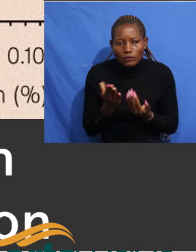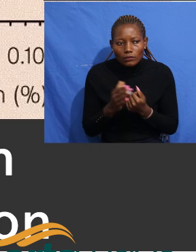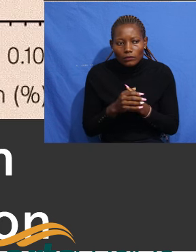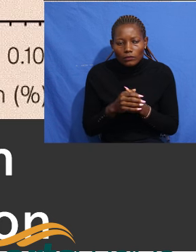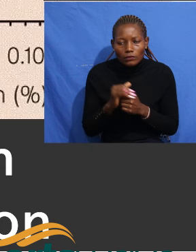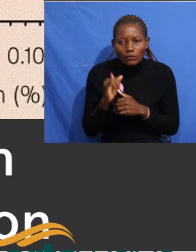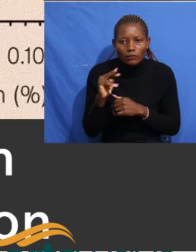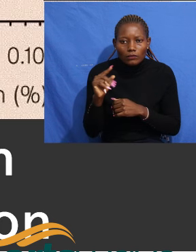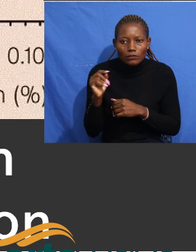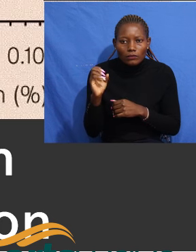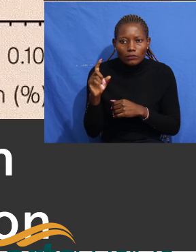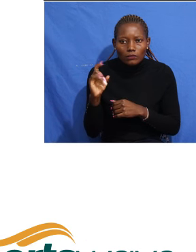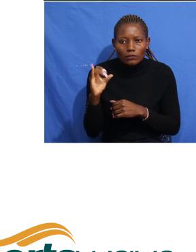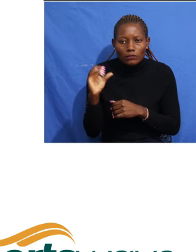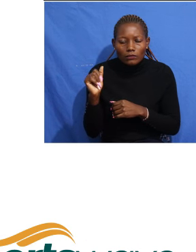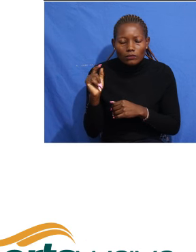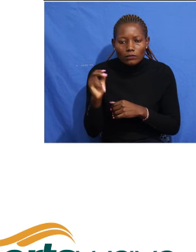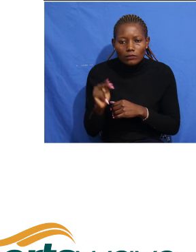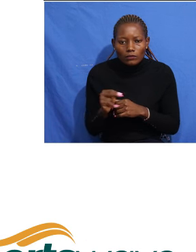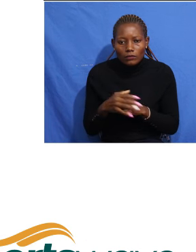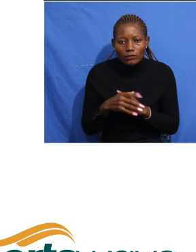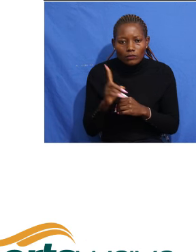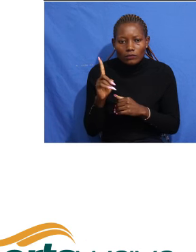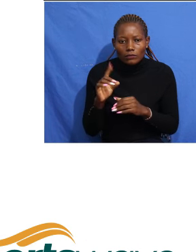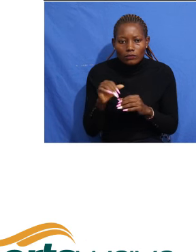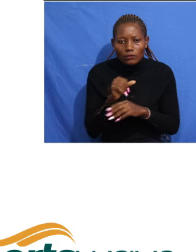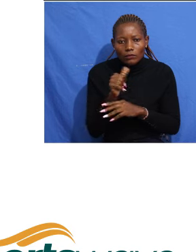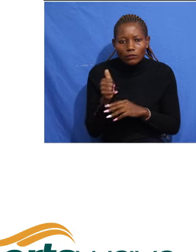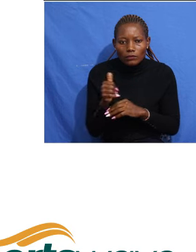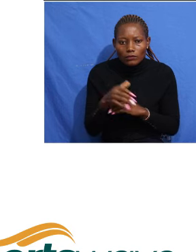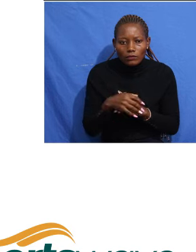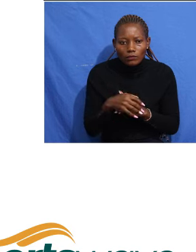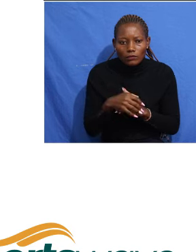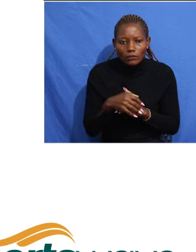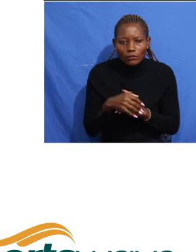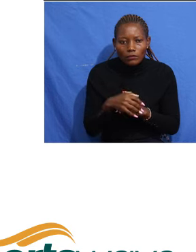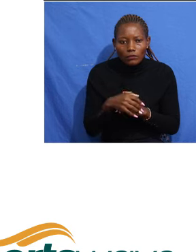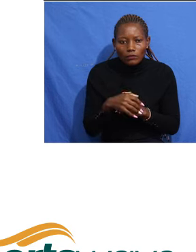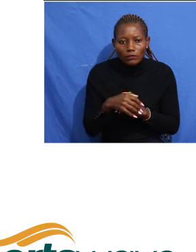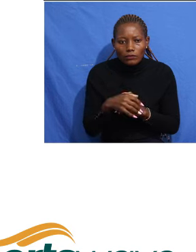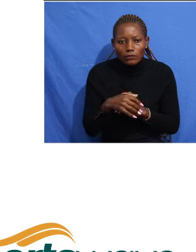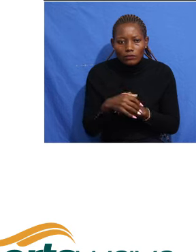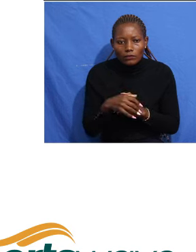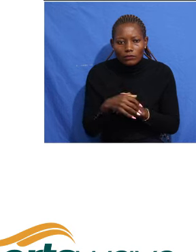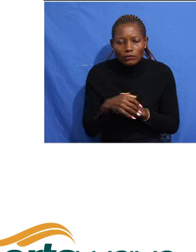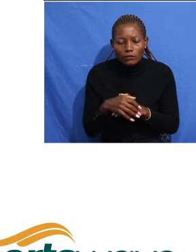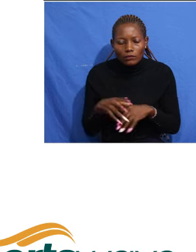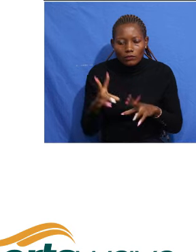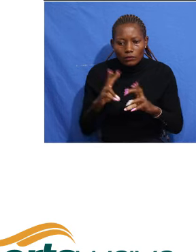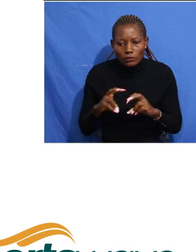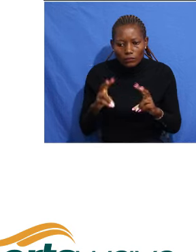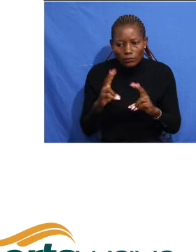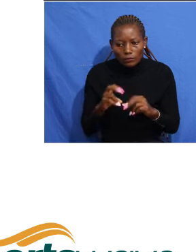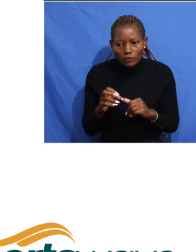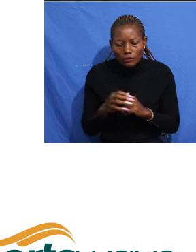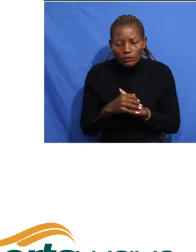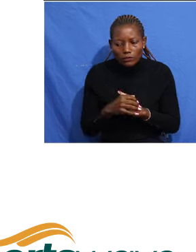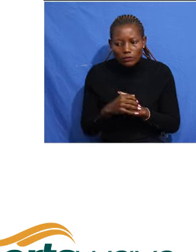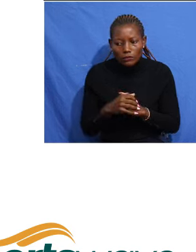intoxication. This is another very interesting study. So subjects were